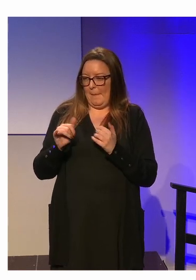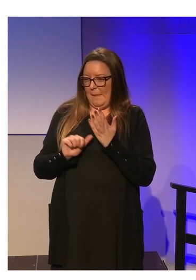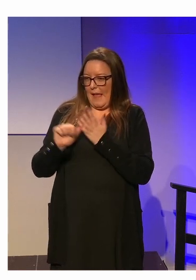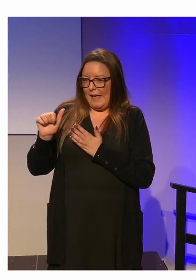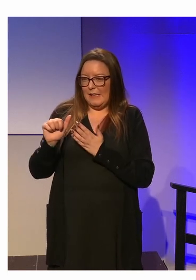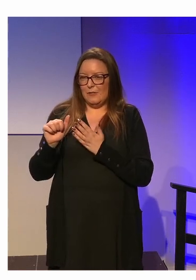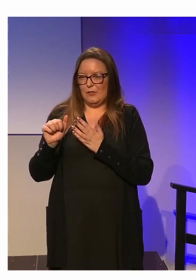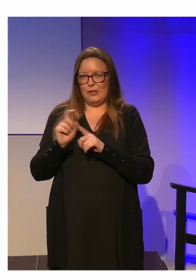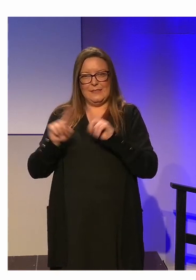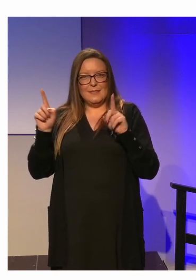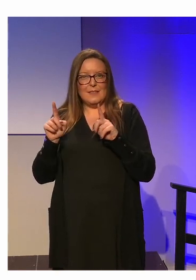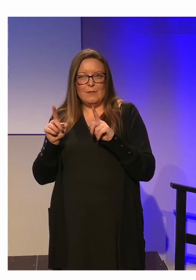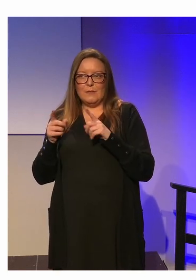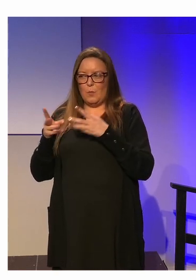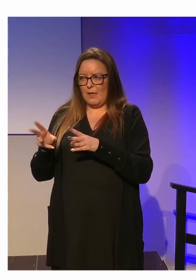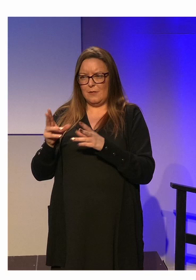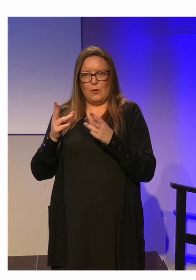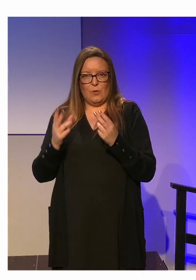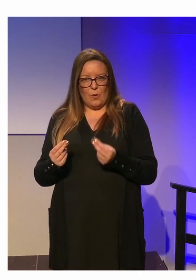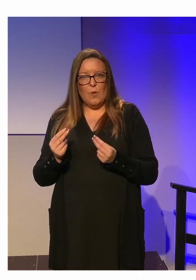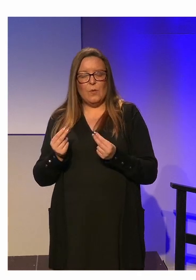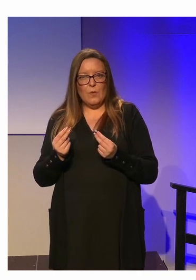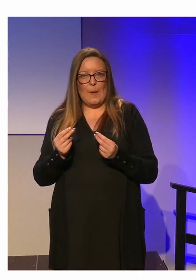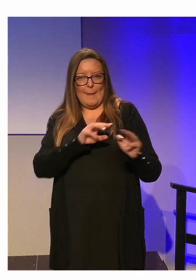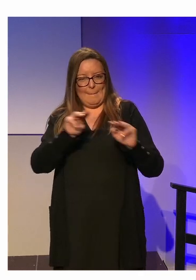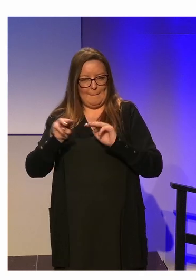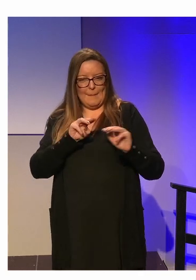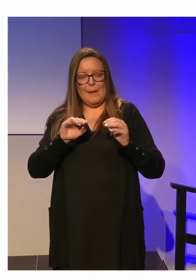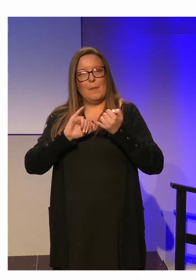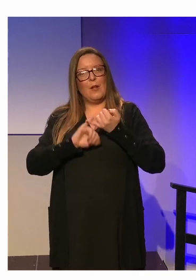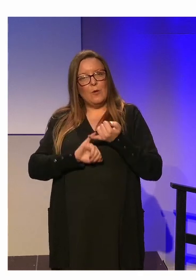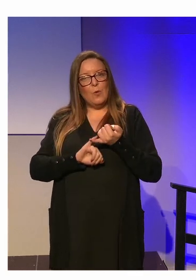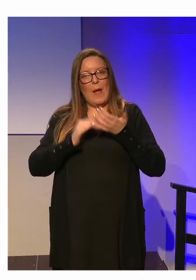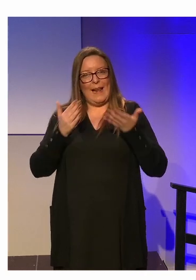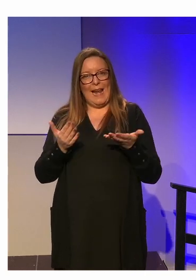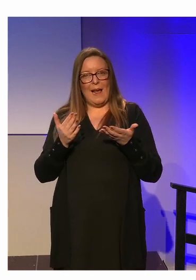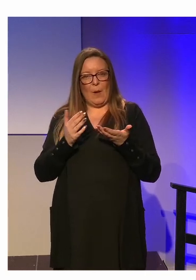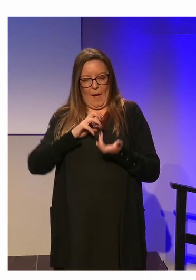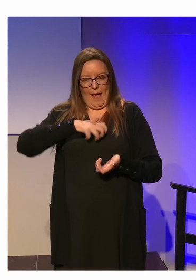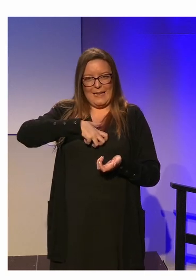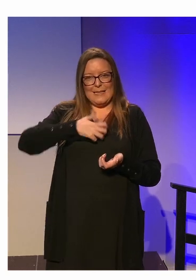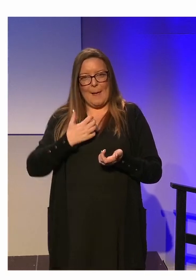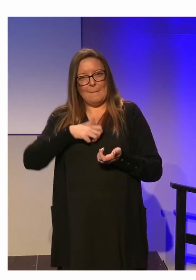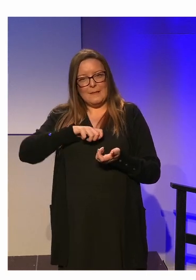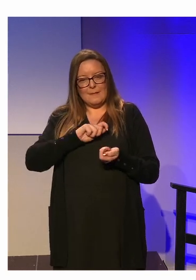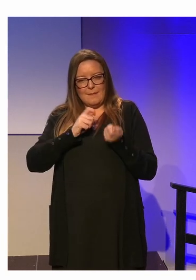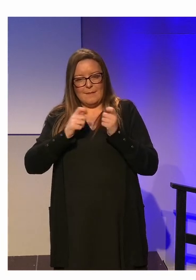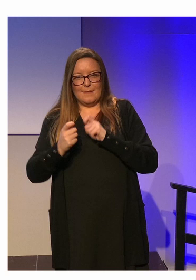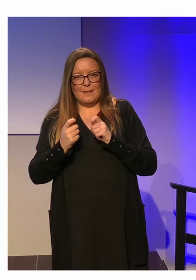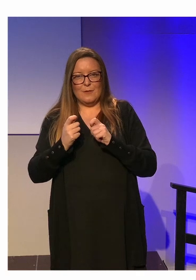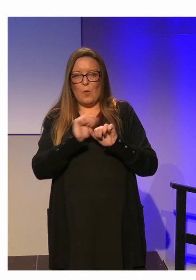are different things, right? There are ways. No, it is people who are now adapting this to their